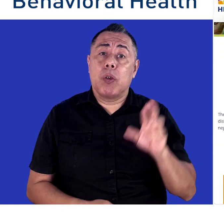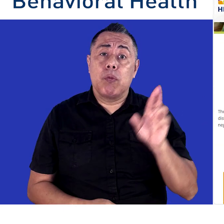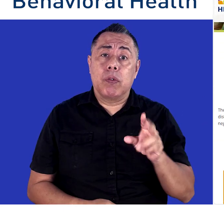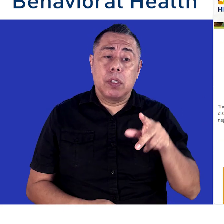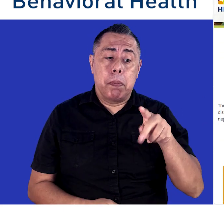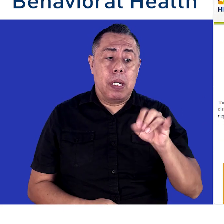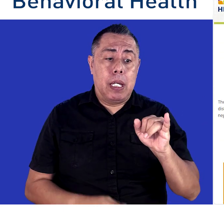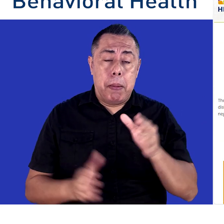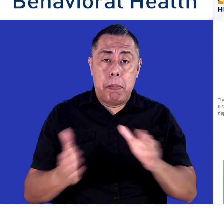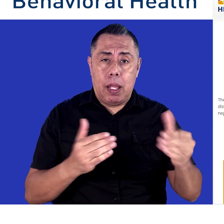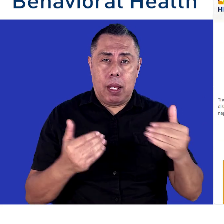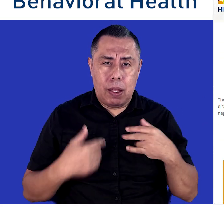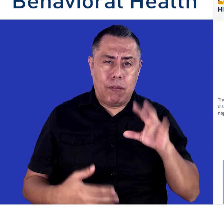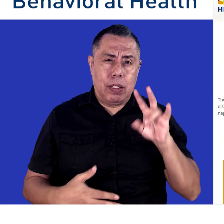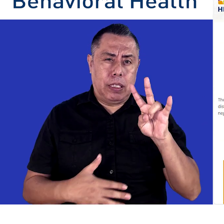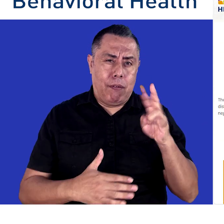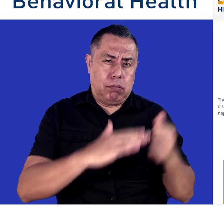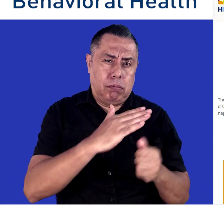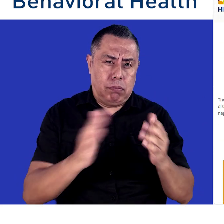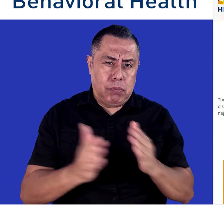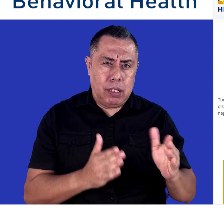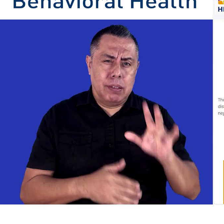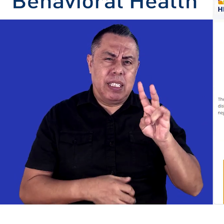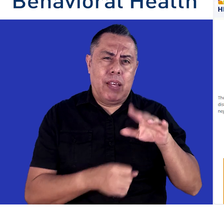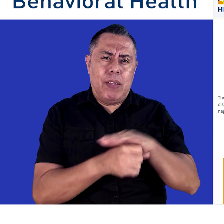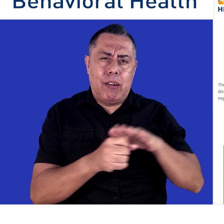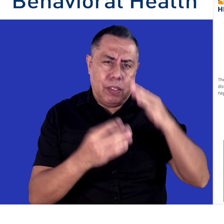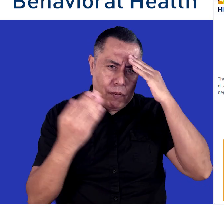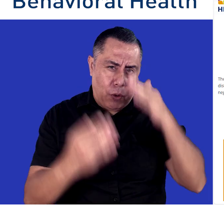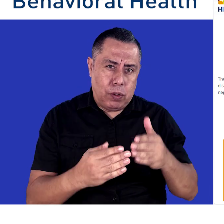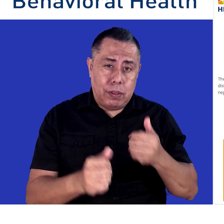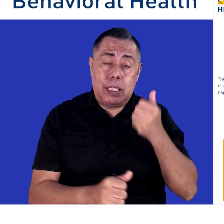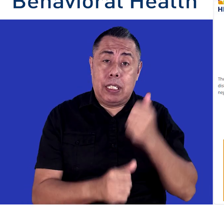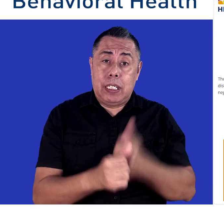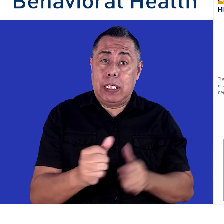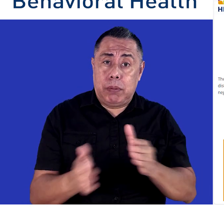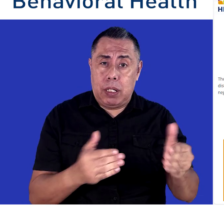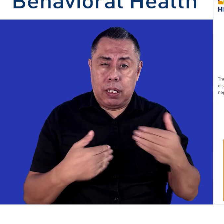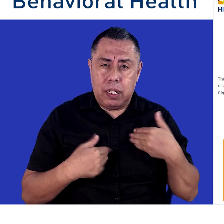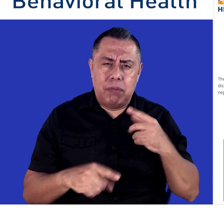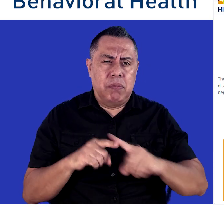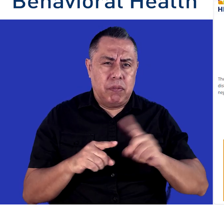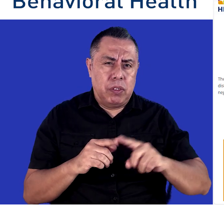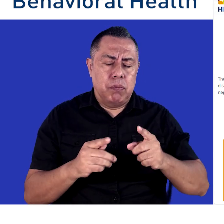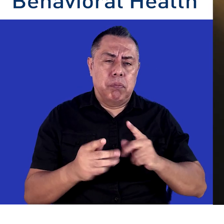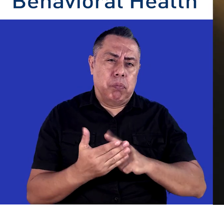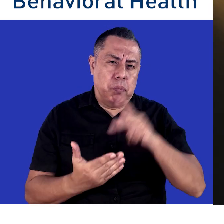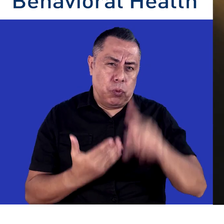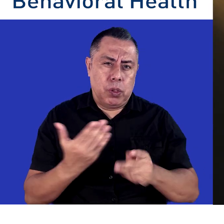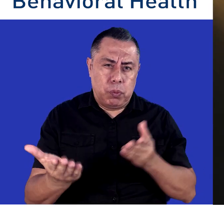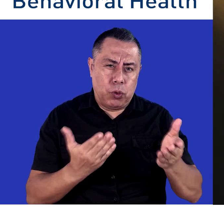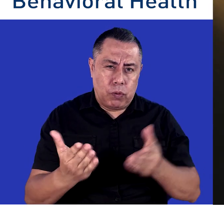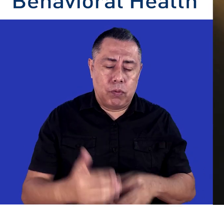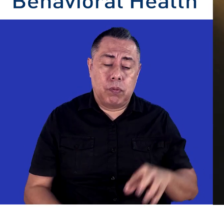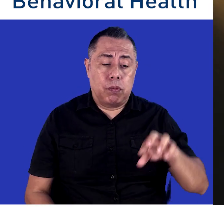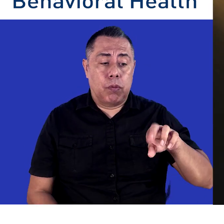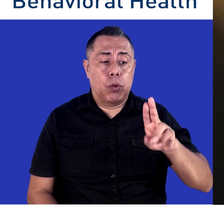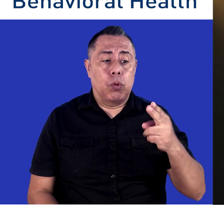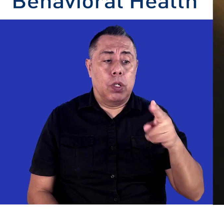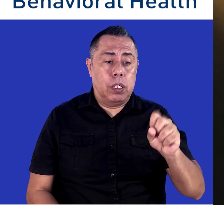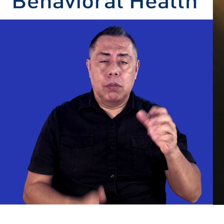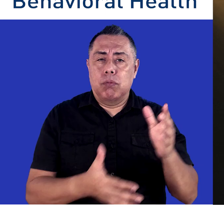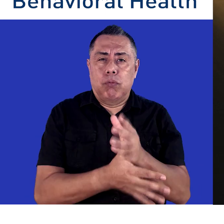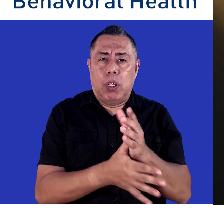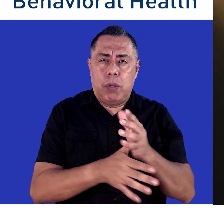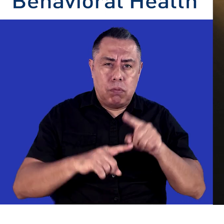PEI plan has 7 work plans or focused areas of need. Each work plan has several programs and services. RUHS primarily